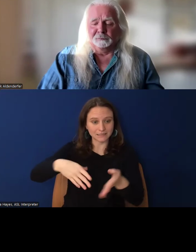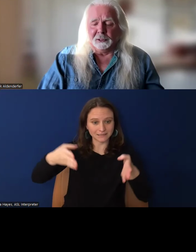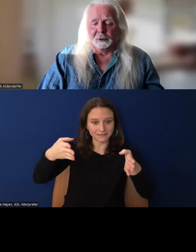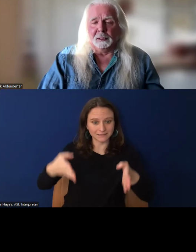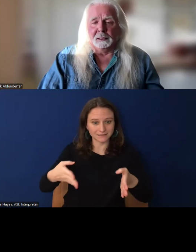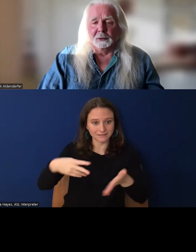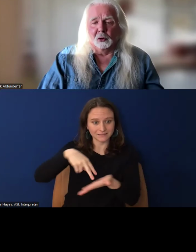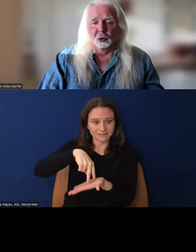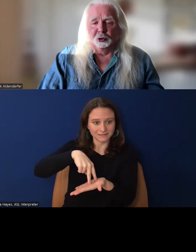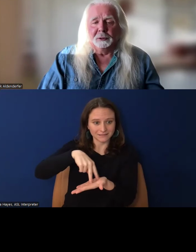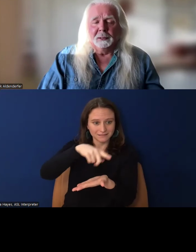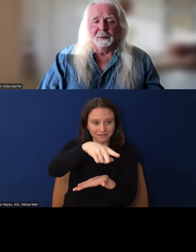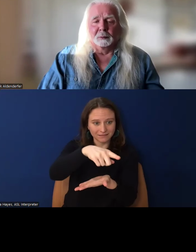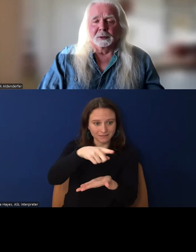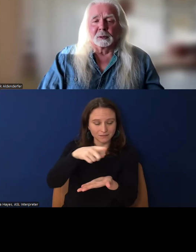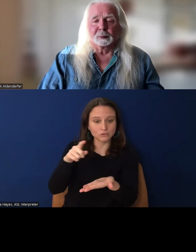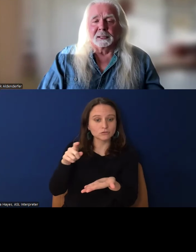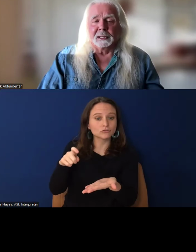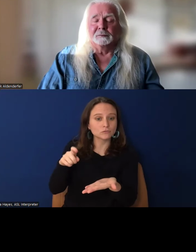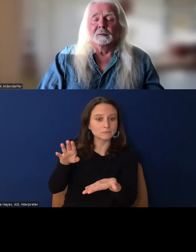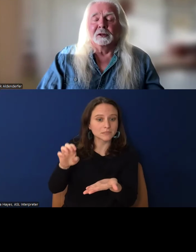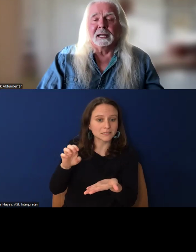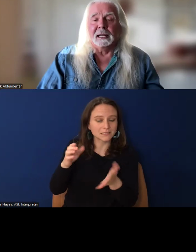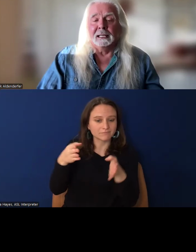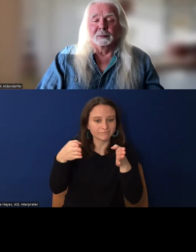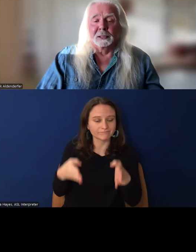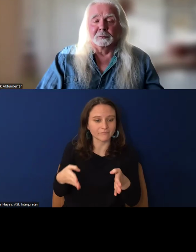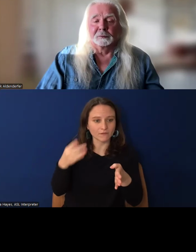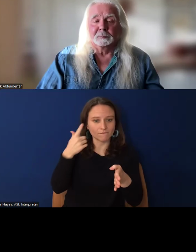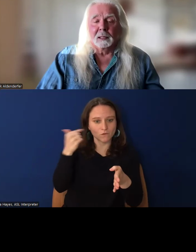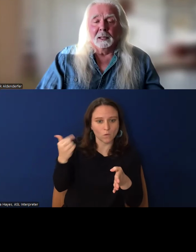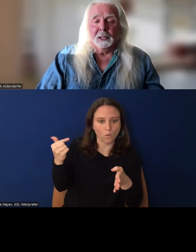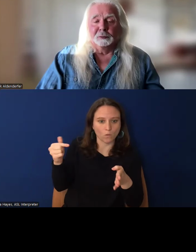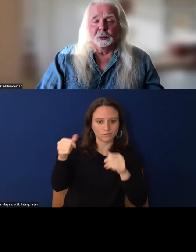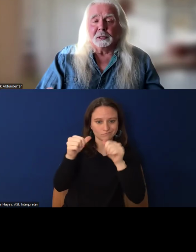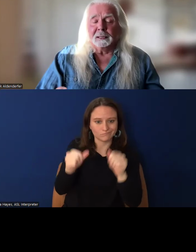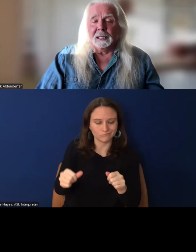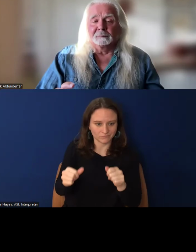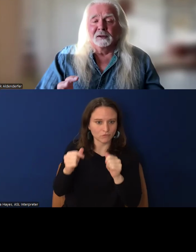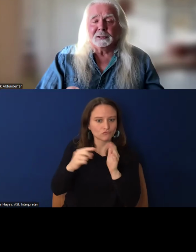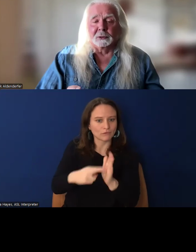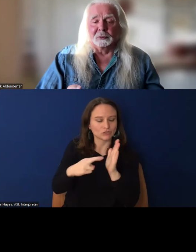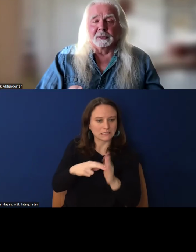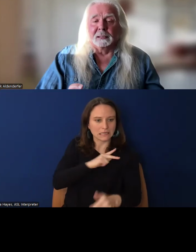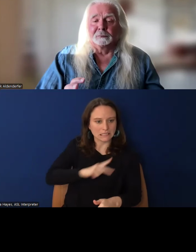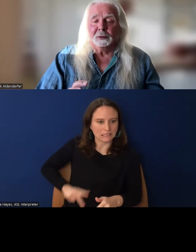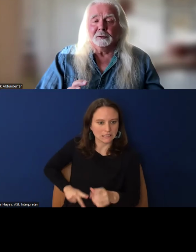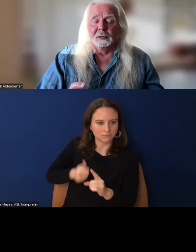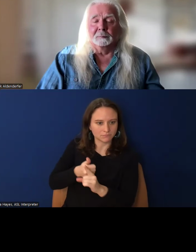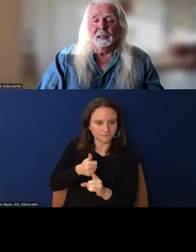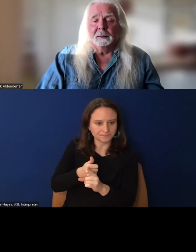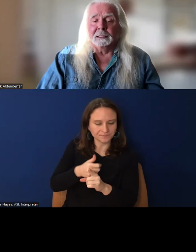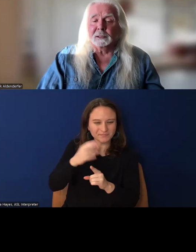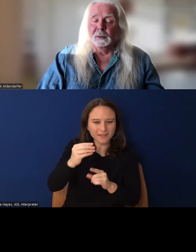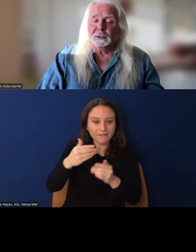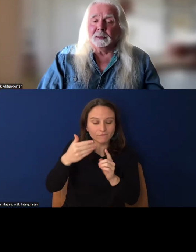a figure in gold that was representative of the king himself. If you look at that vessel that in front of